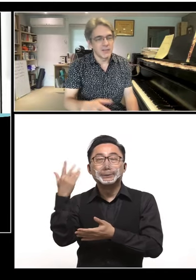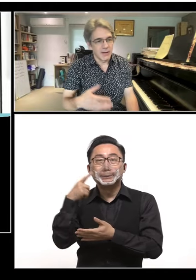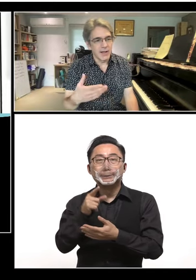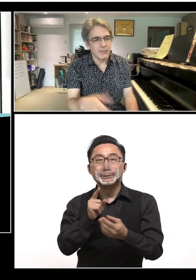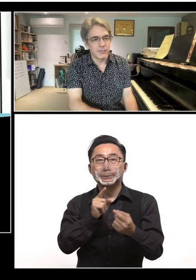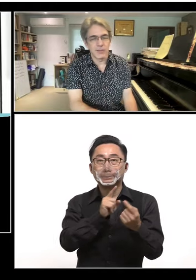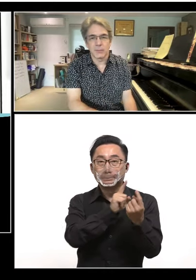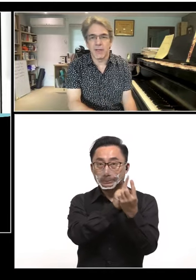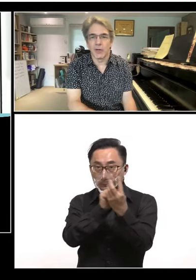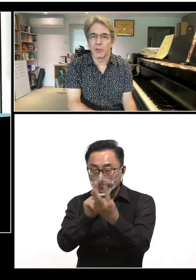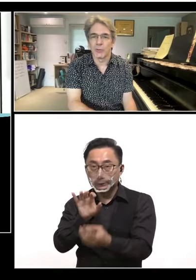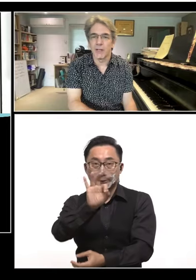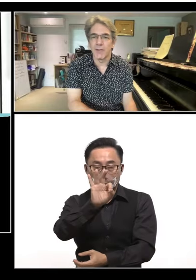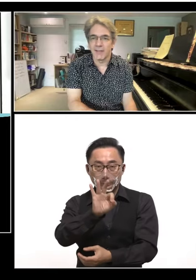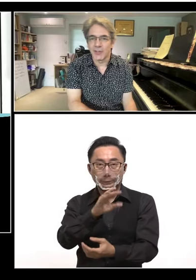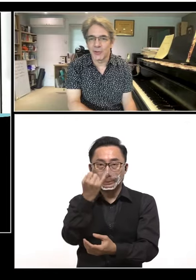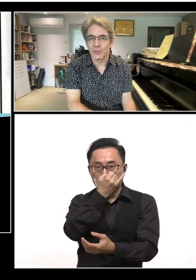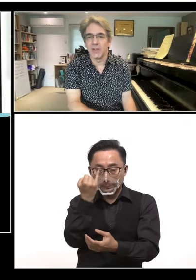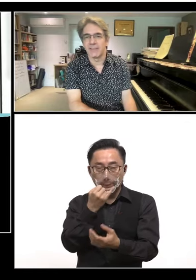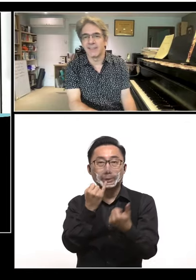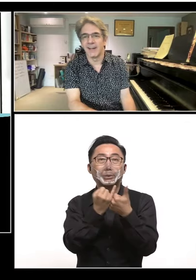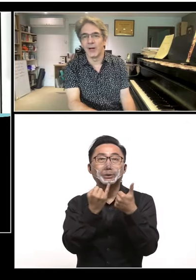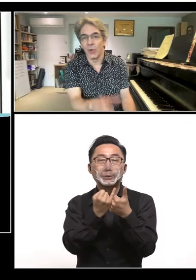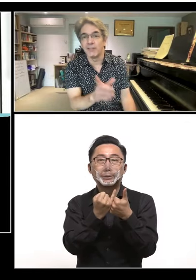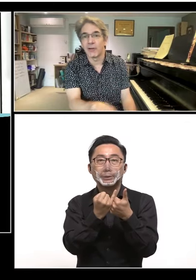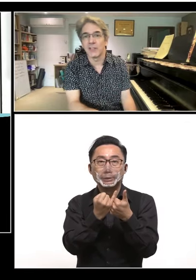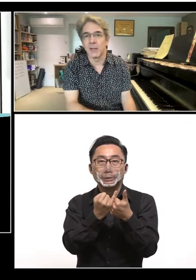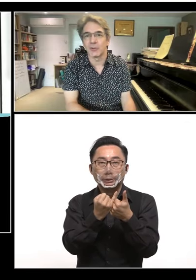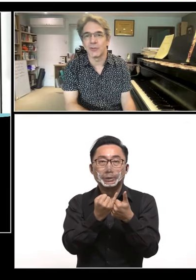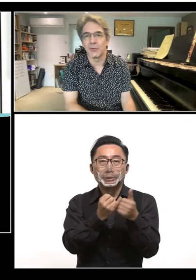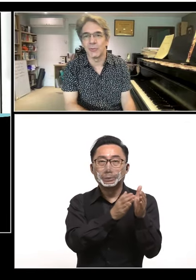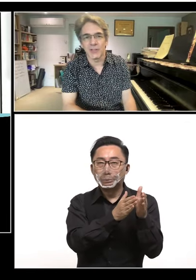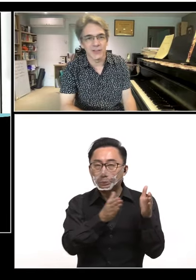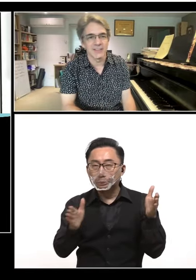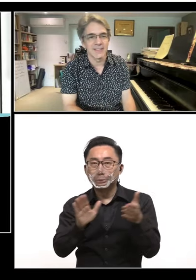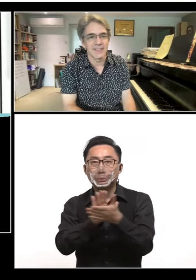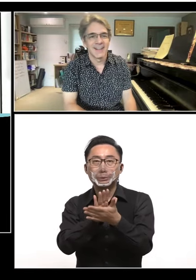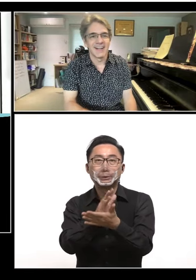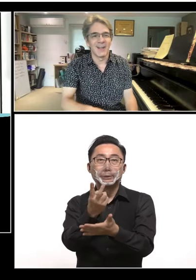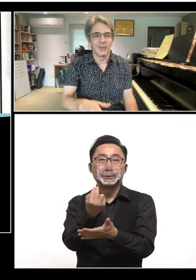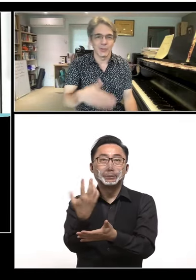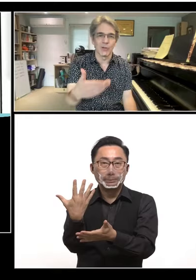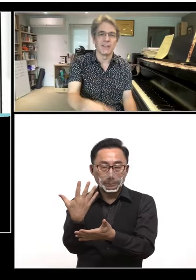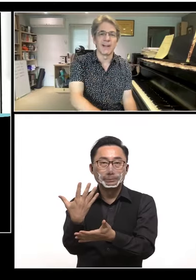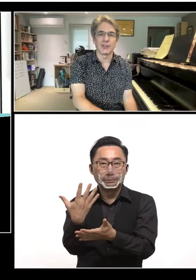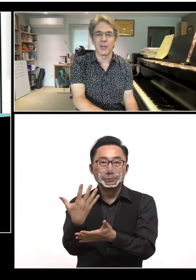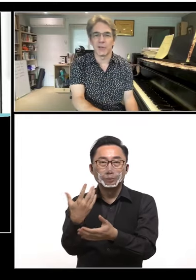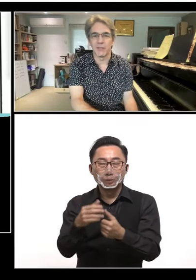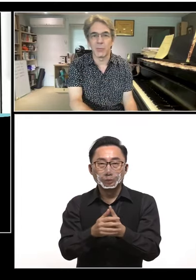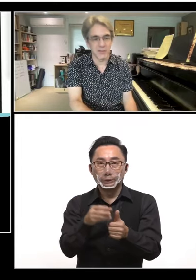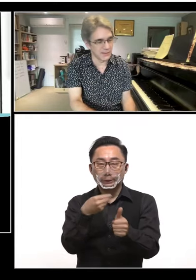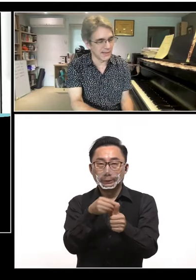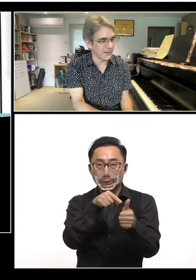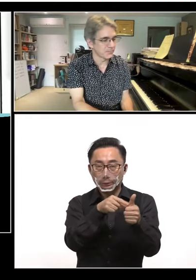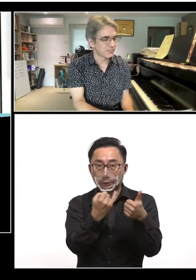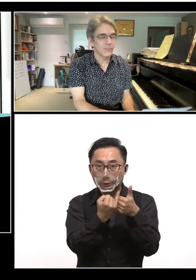and I've spent almost 25 years with one very special student, which is the story that I'll share with